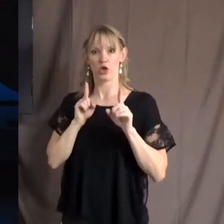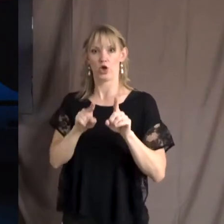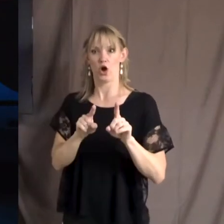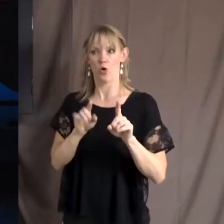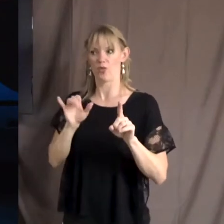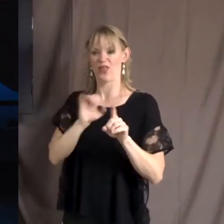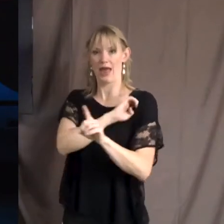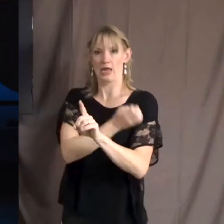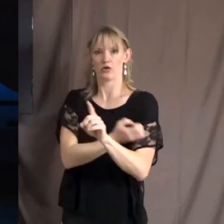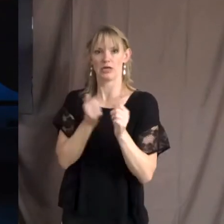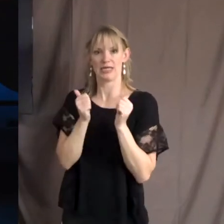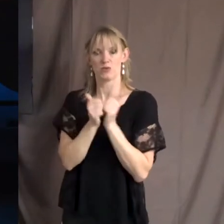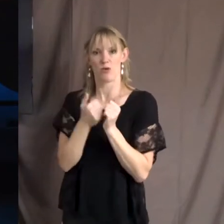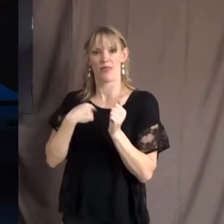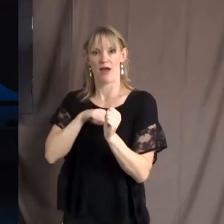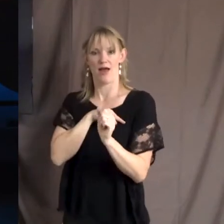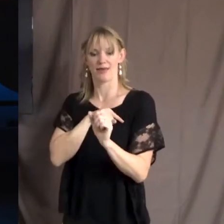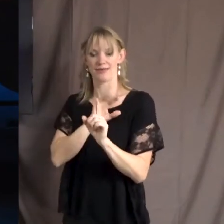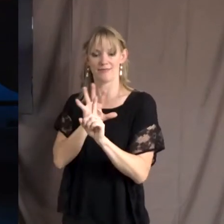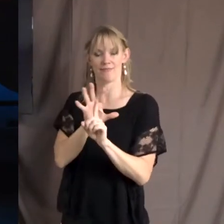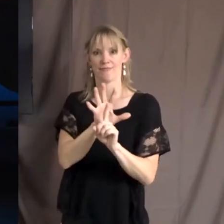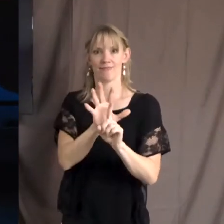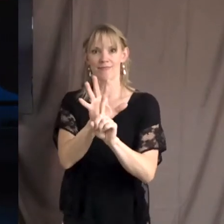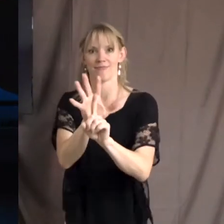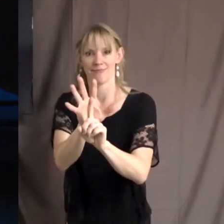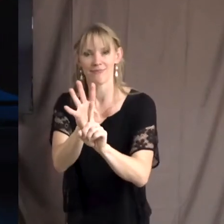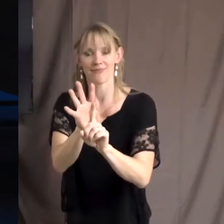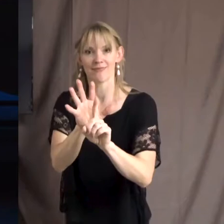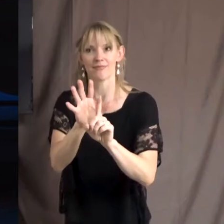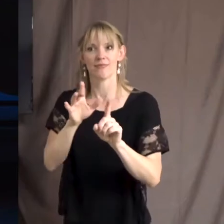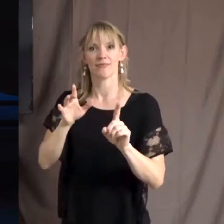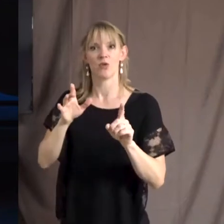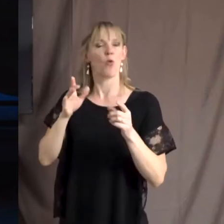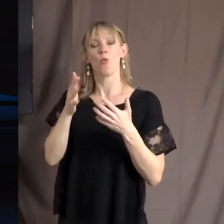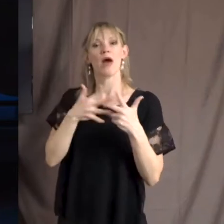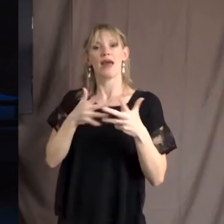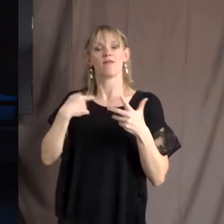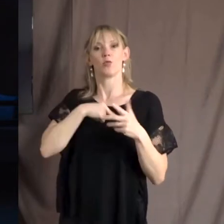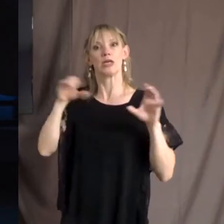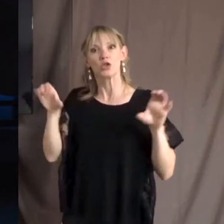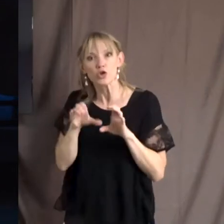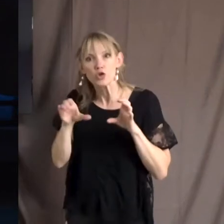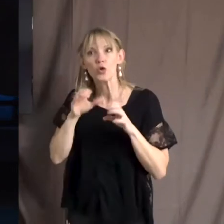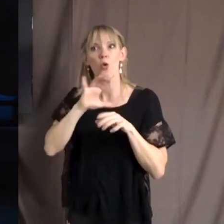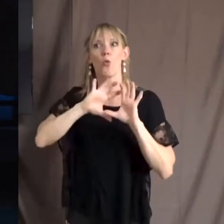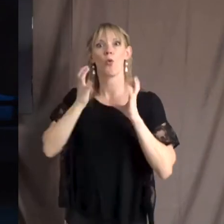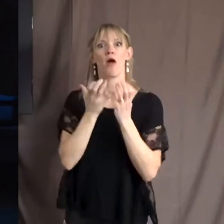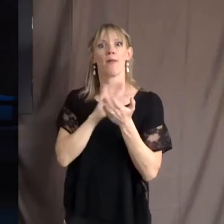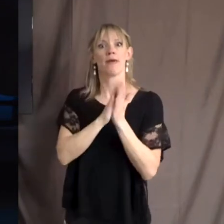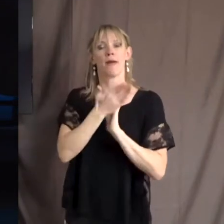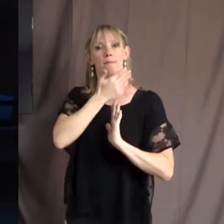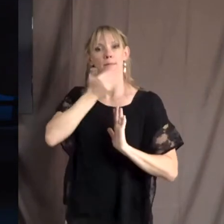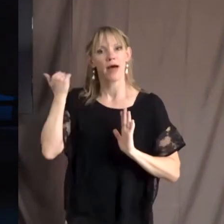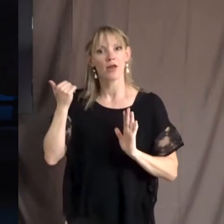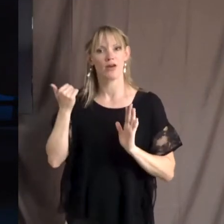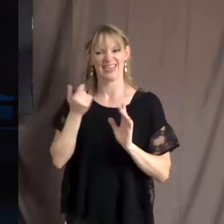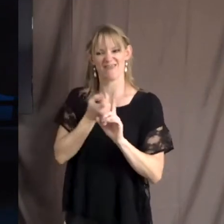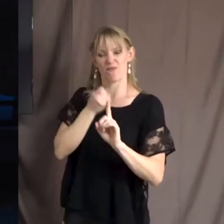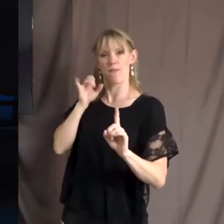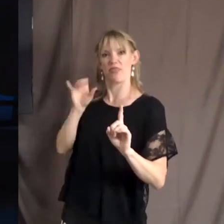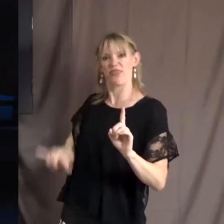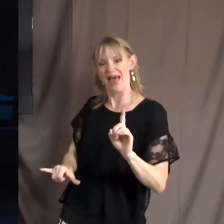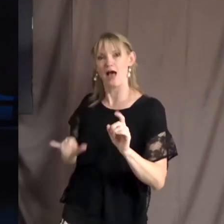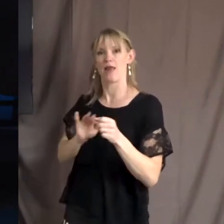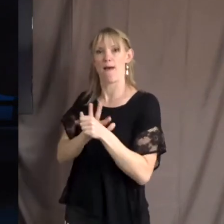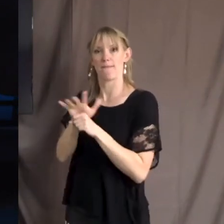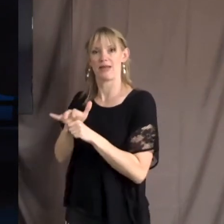any action we might choose to take to make the world a better place is born out of that sense of abundance. It's not born out of lack and